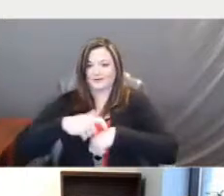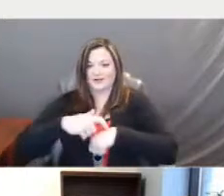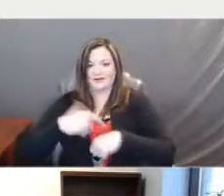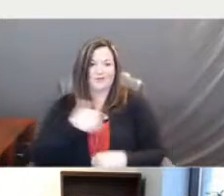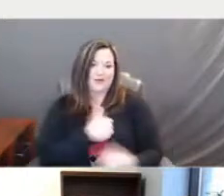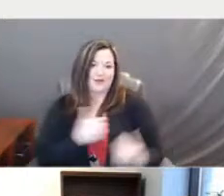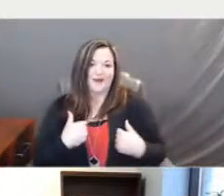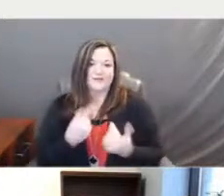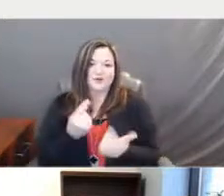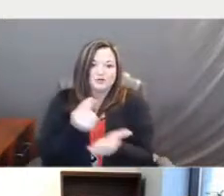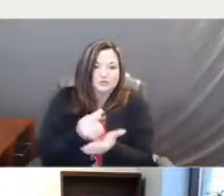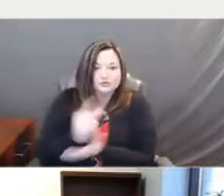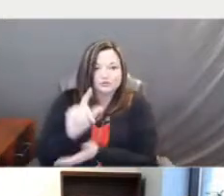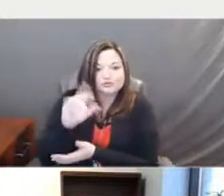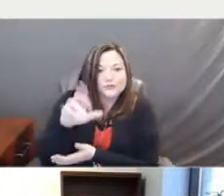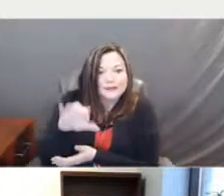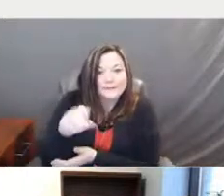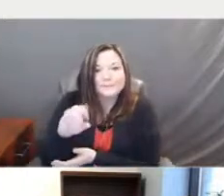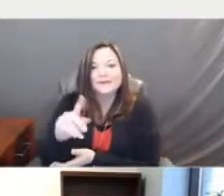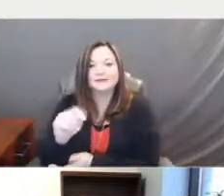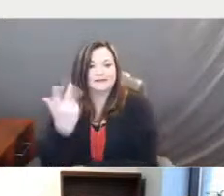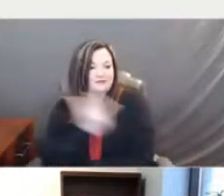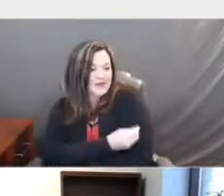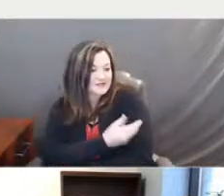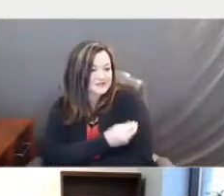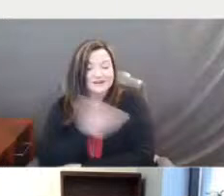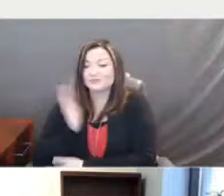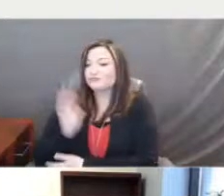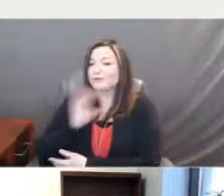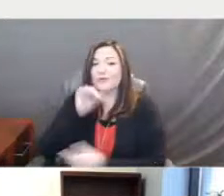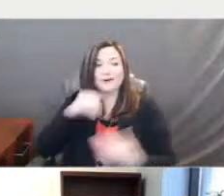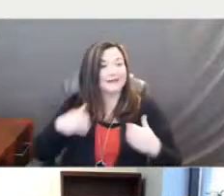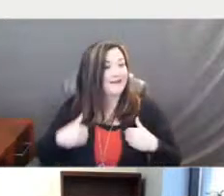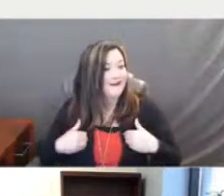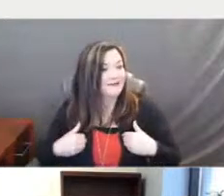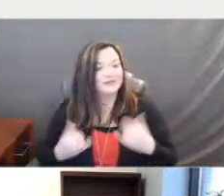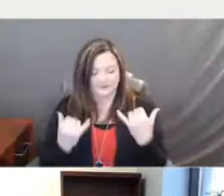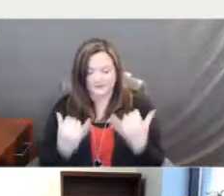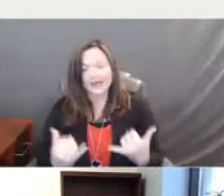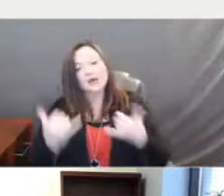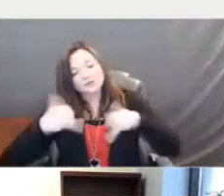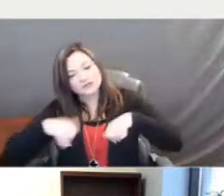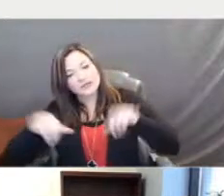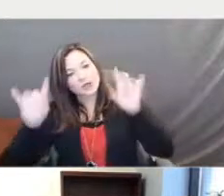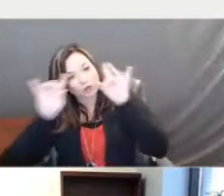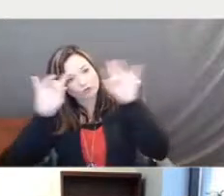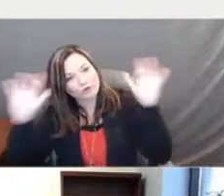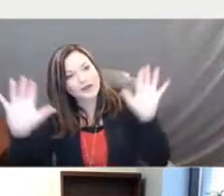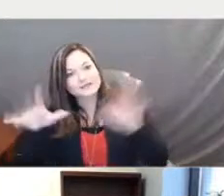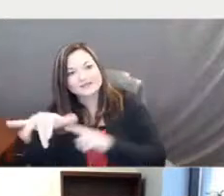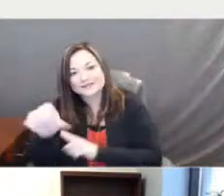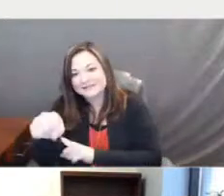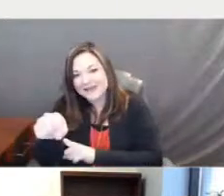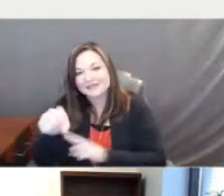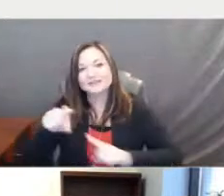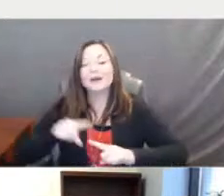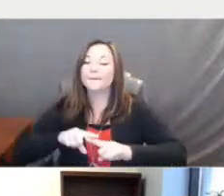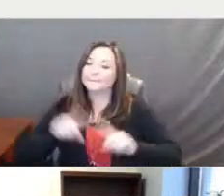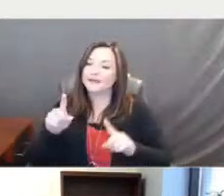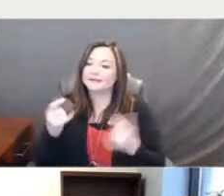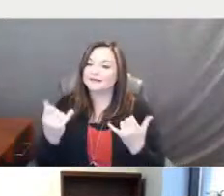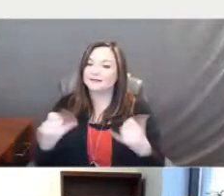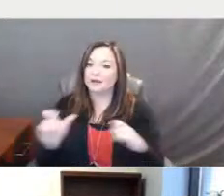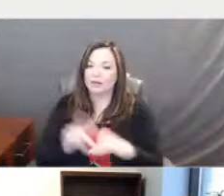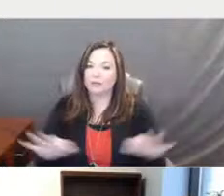treatment, for vaccinations that we didn't have. And while we're still in the middle of this crisis, I think it is imperative that